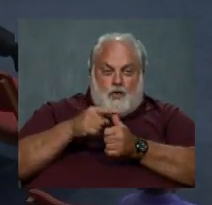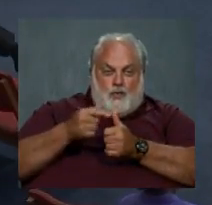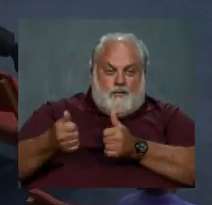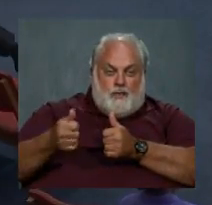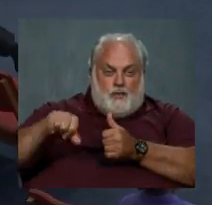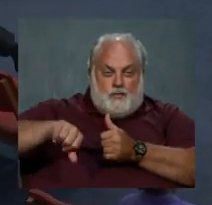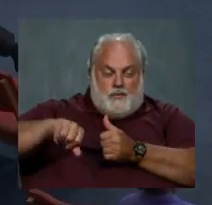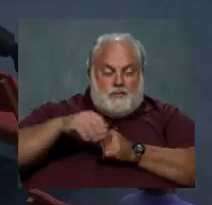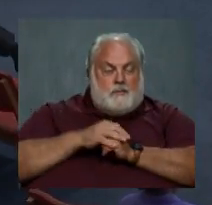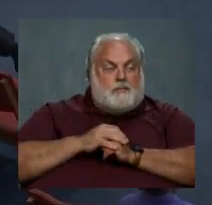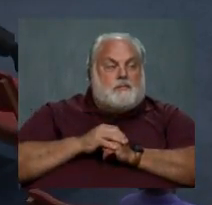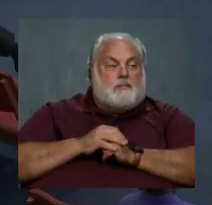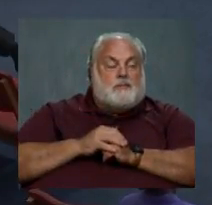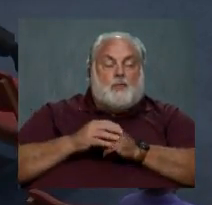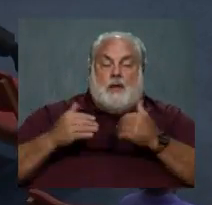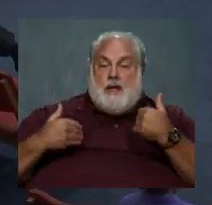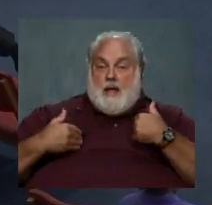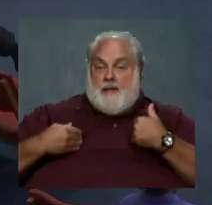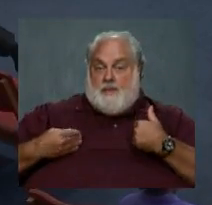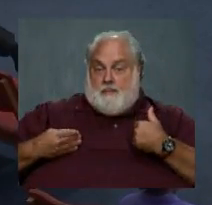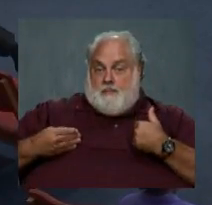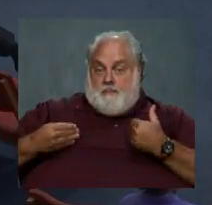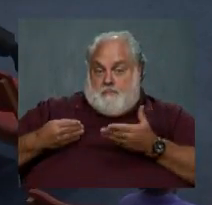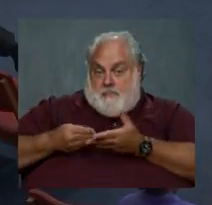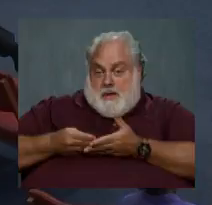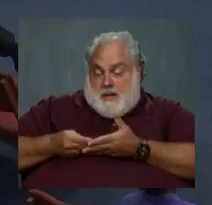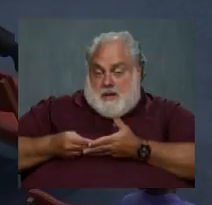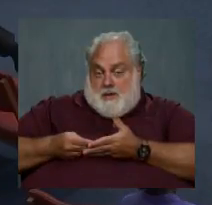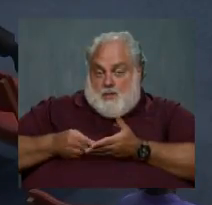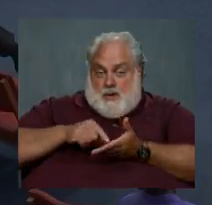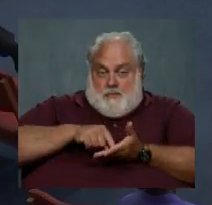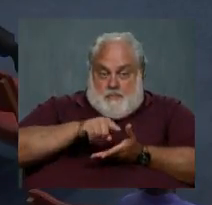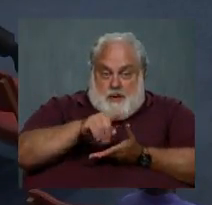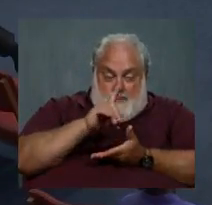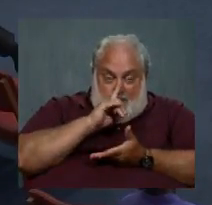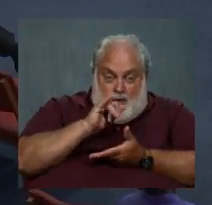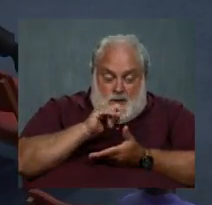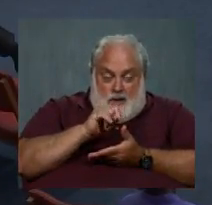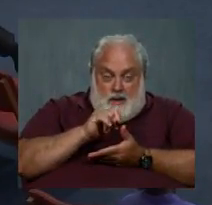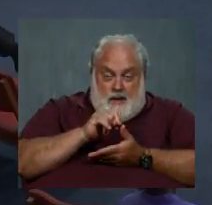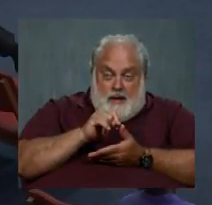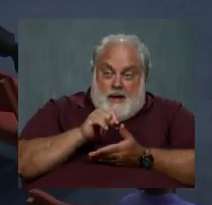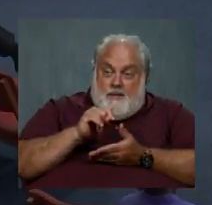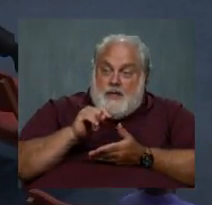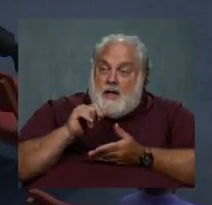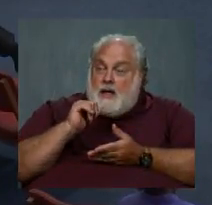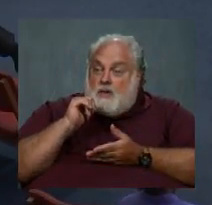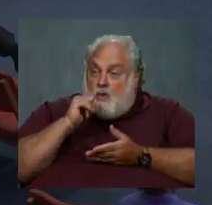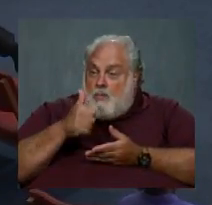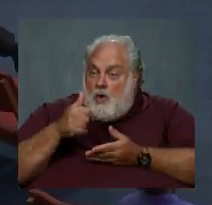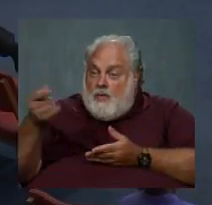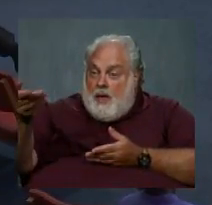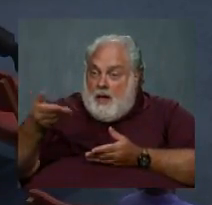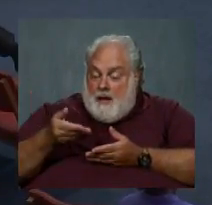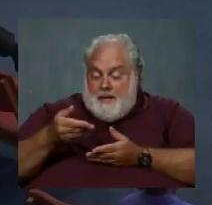so, we've got the money, we can pay for it. If somebody comes along tomorrow and they send us a letter that says, we've got